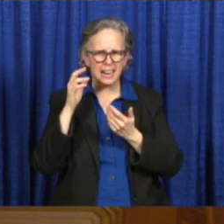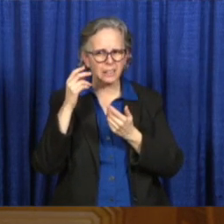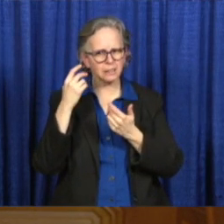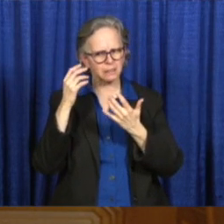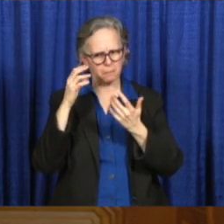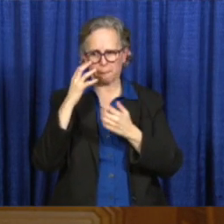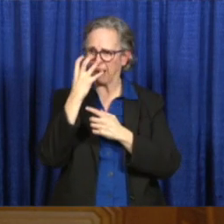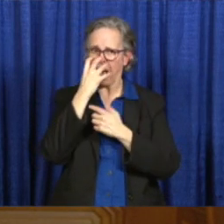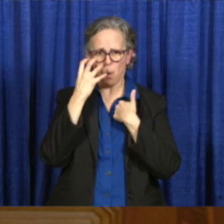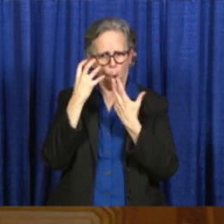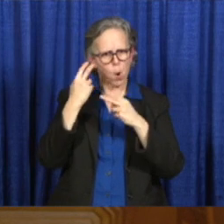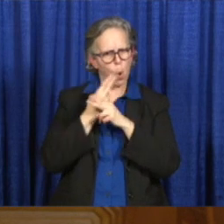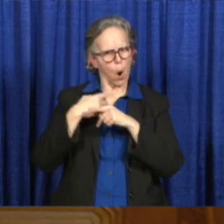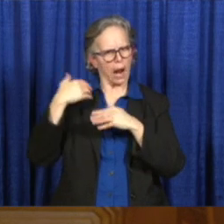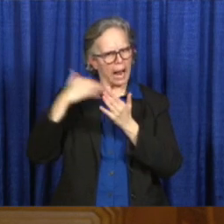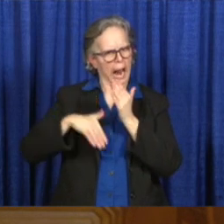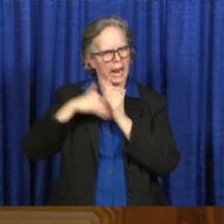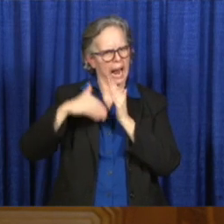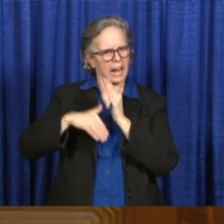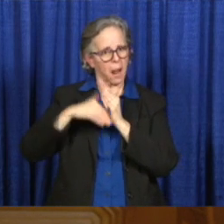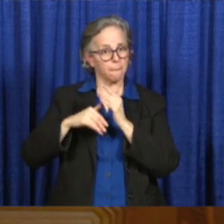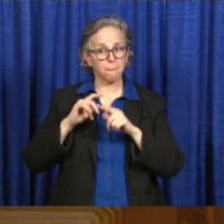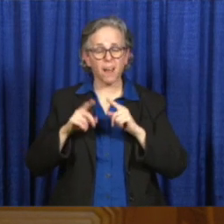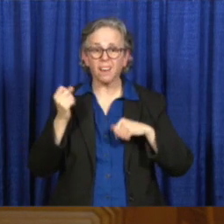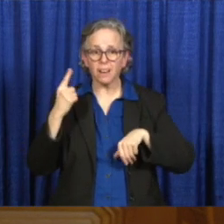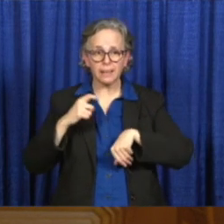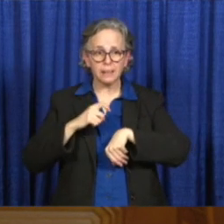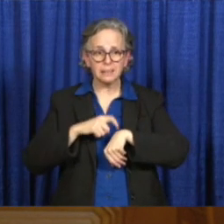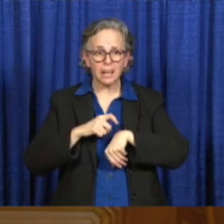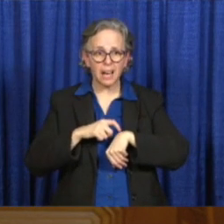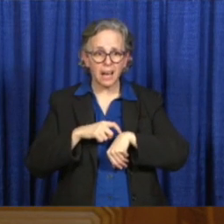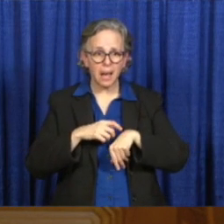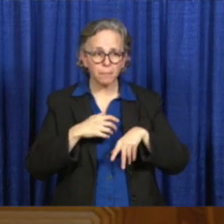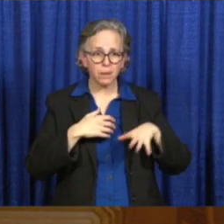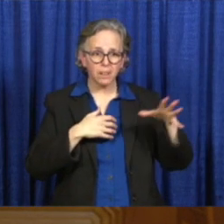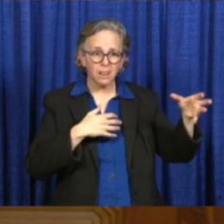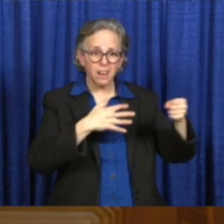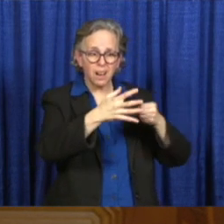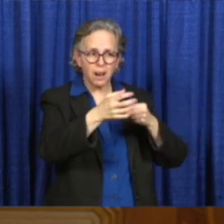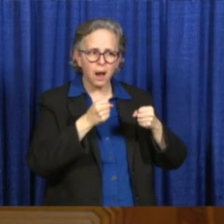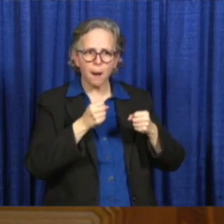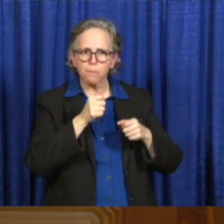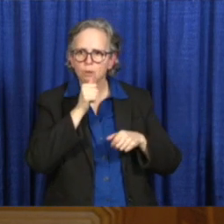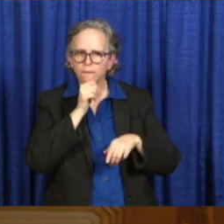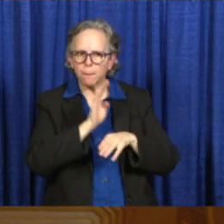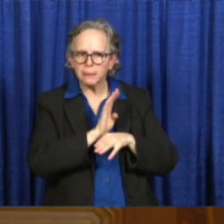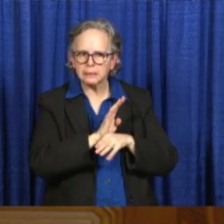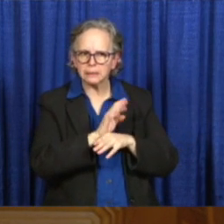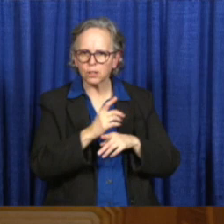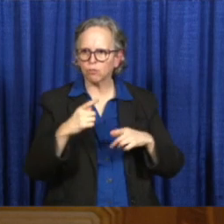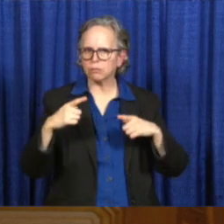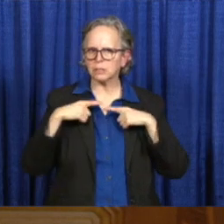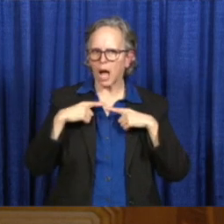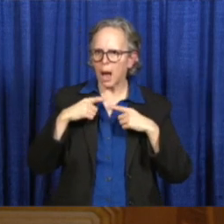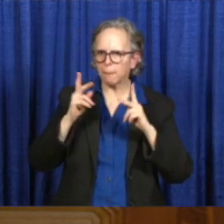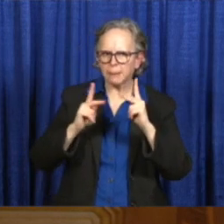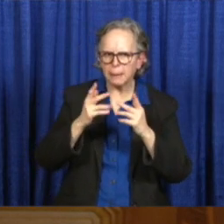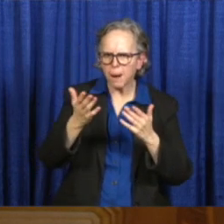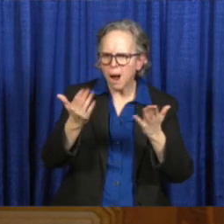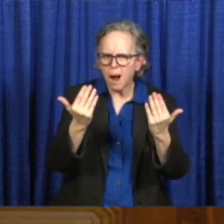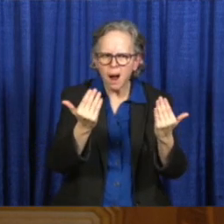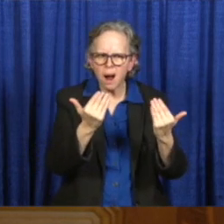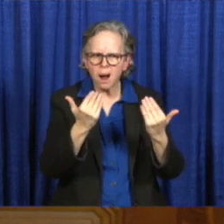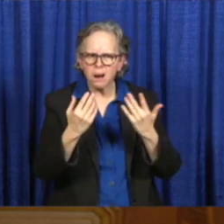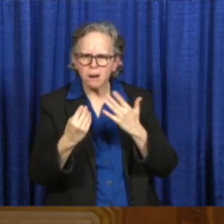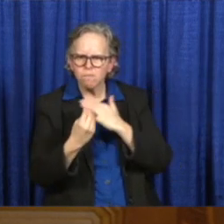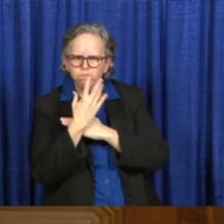We brought people in from the private sector. We brought some people who are retired, and they're working with manufacturers.